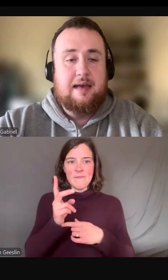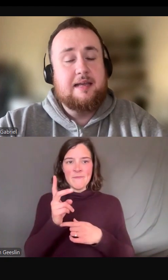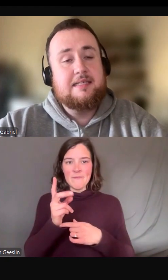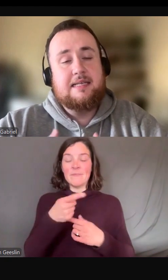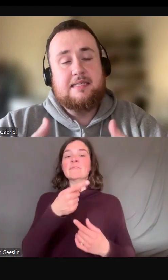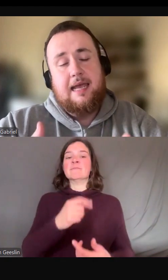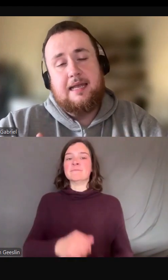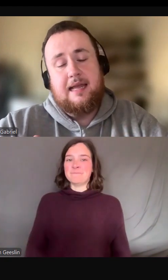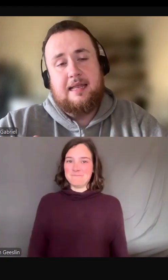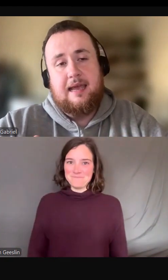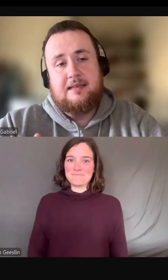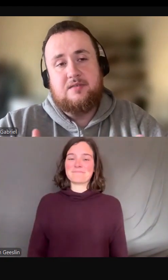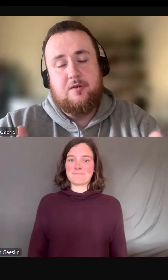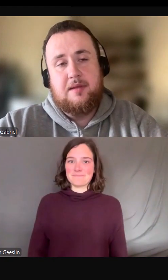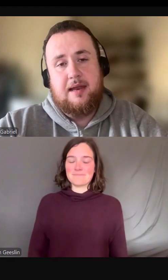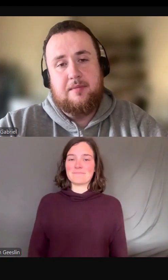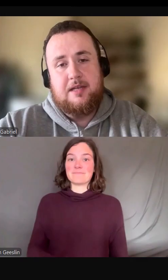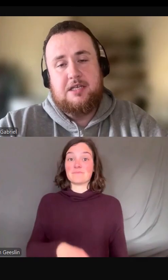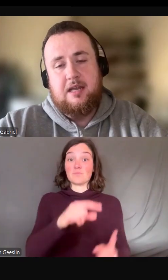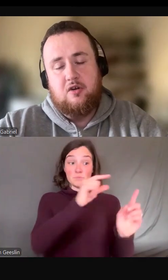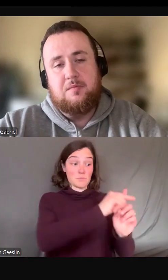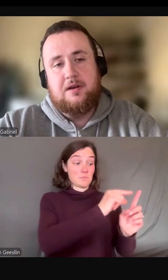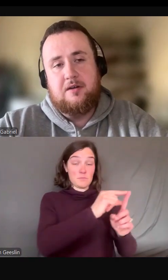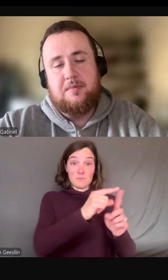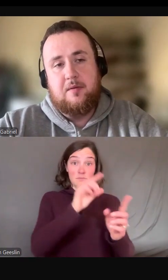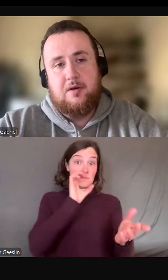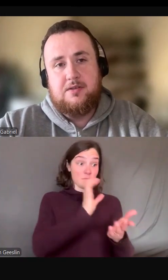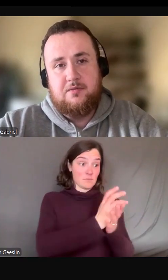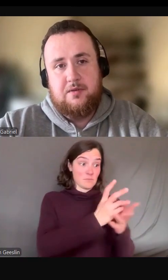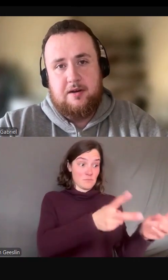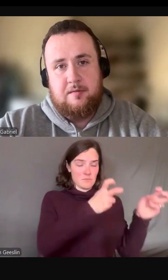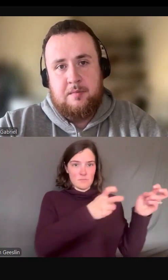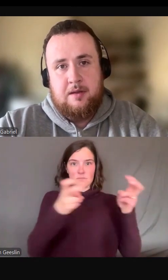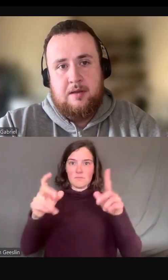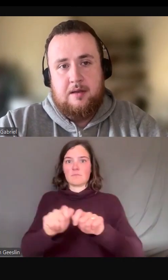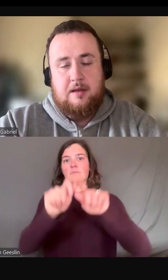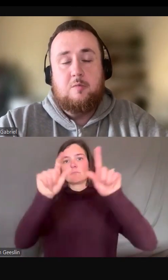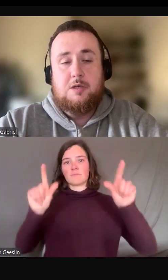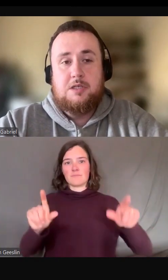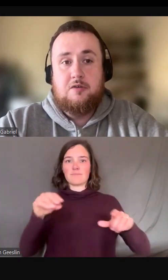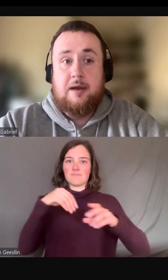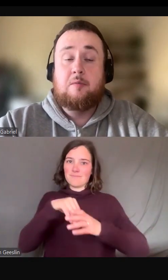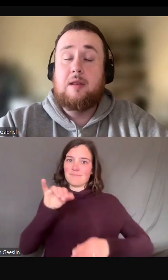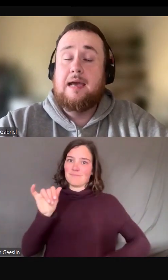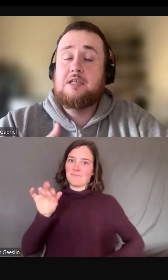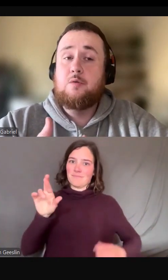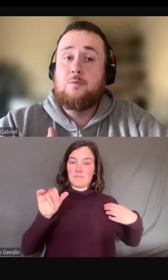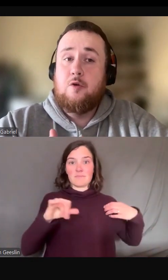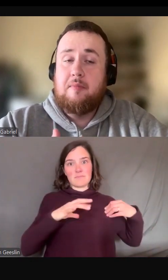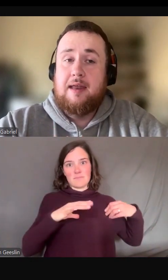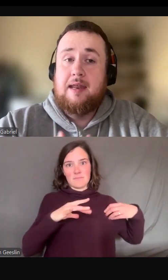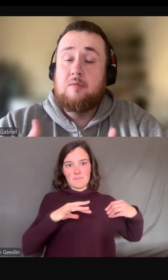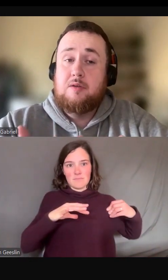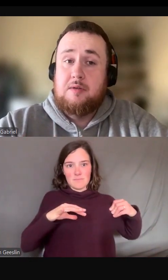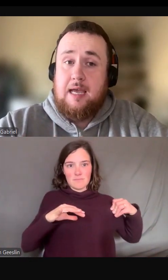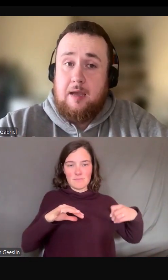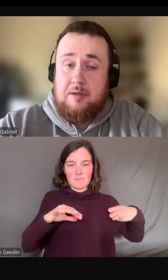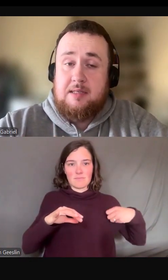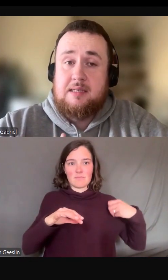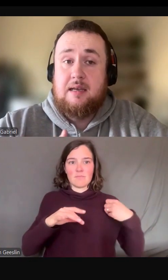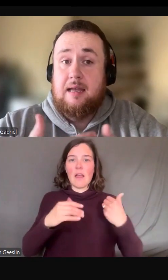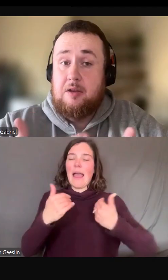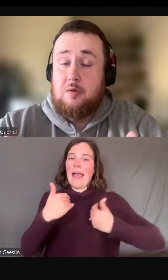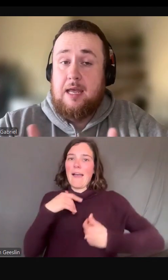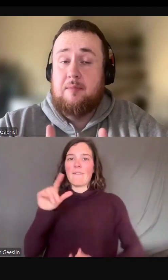And you can see it's taken that text from that image and opened it up in Immersive Reader, which is great. We'll actually do formatting, we'll do